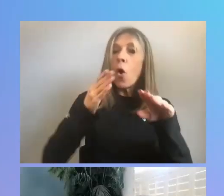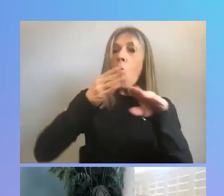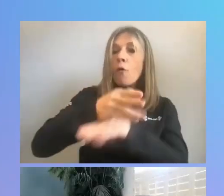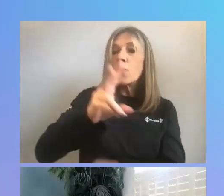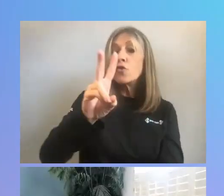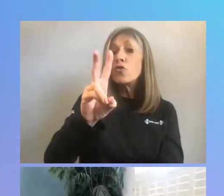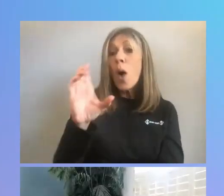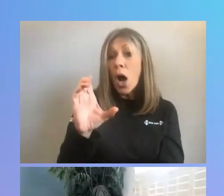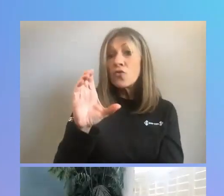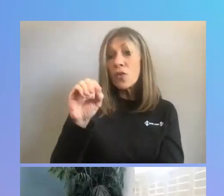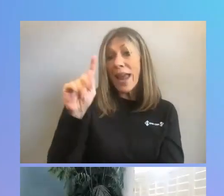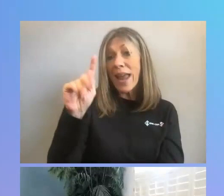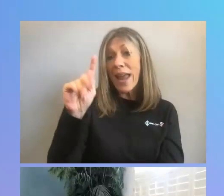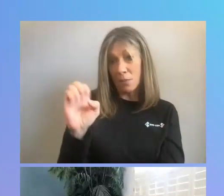outcomes.